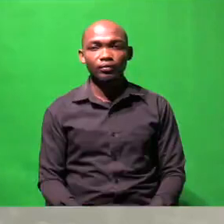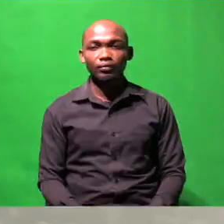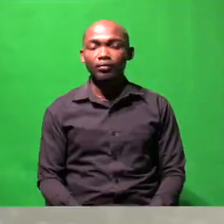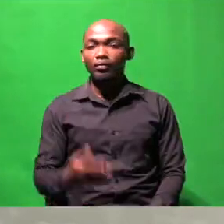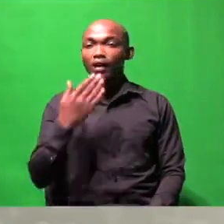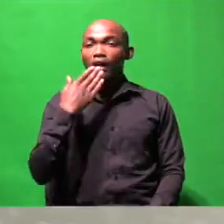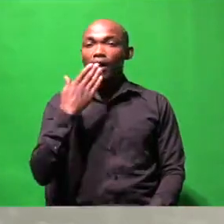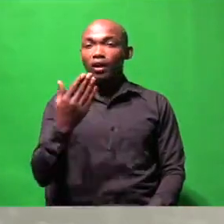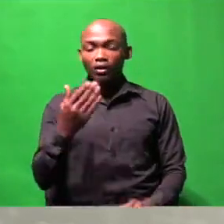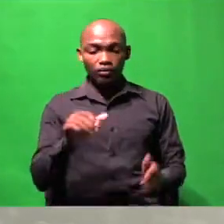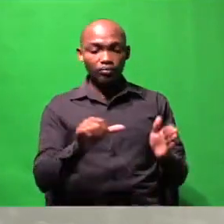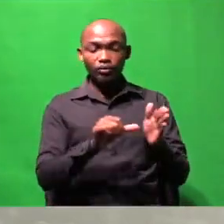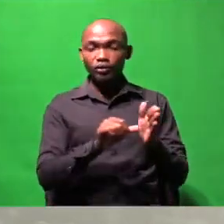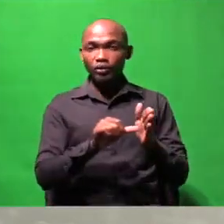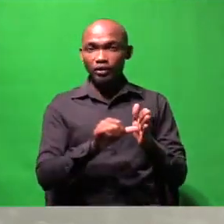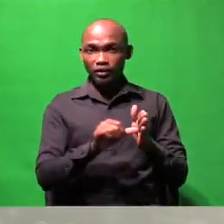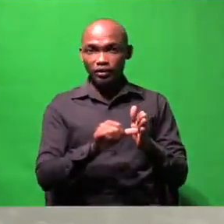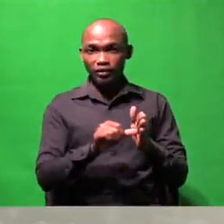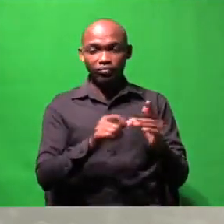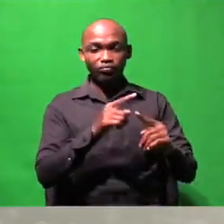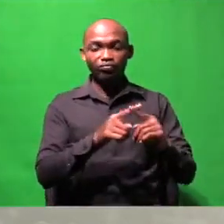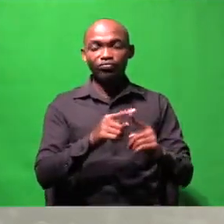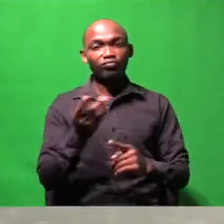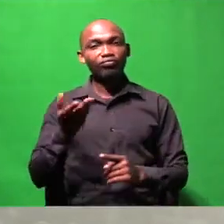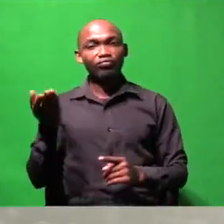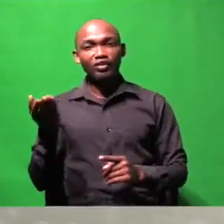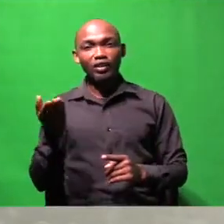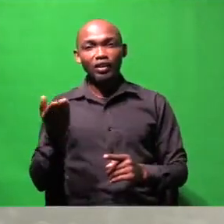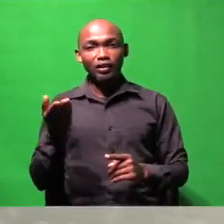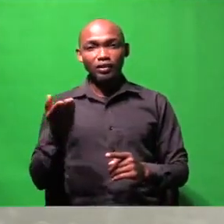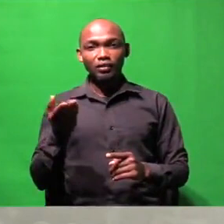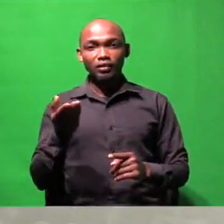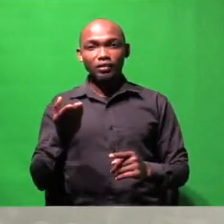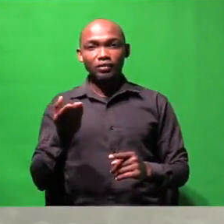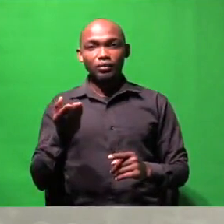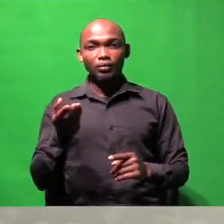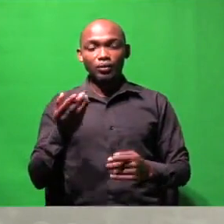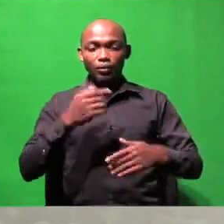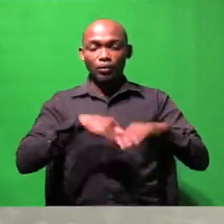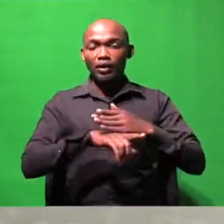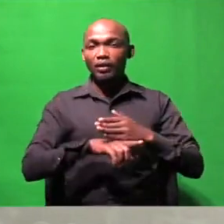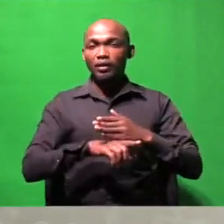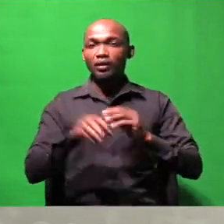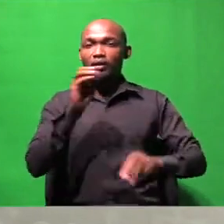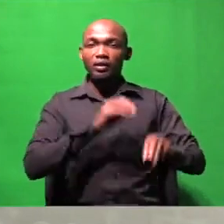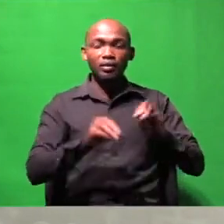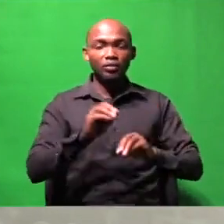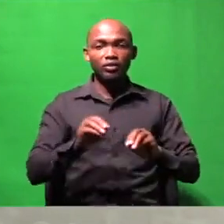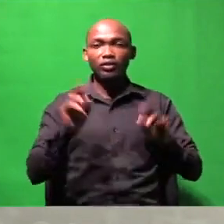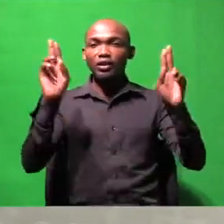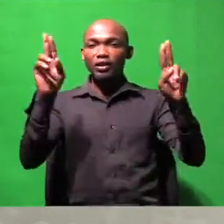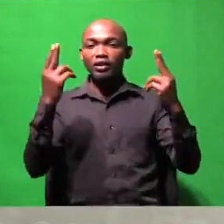Hello students, once again we are in chemistry lesson with your